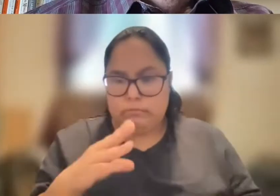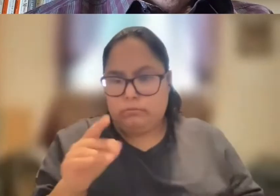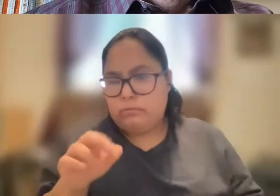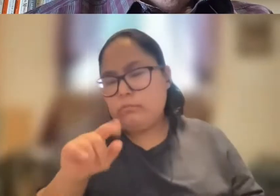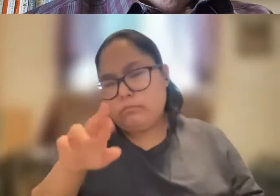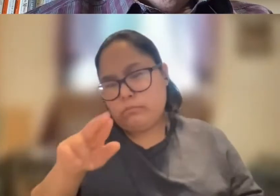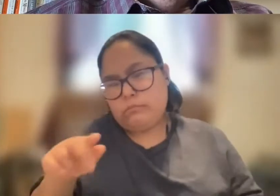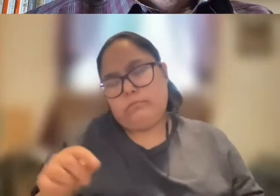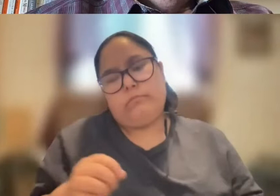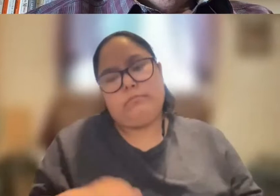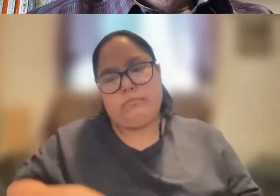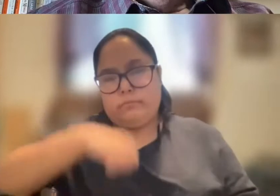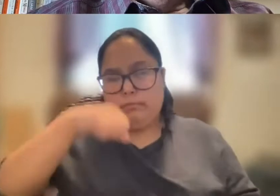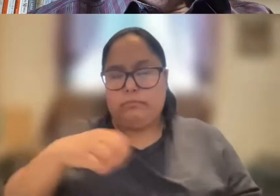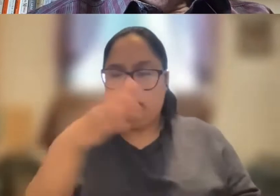flags on the base.